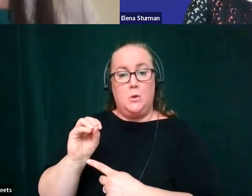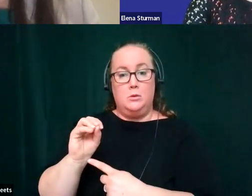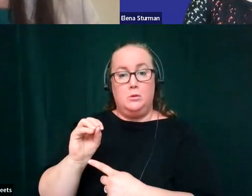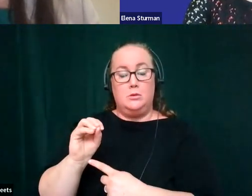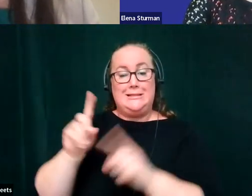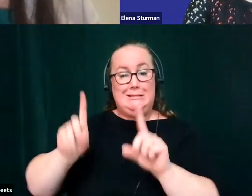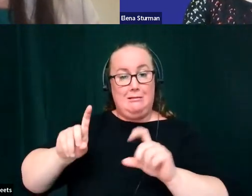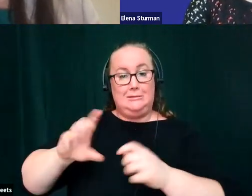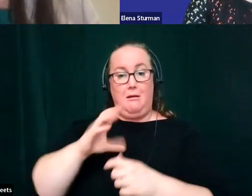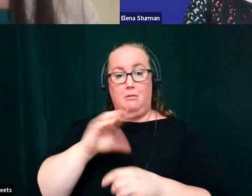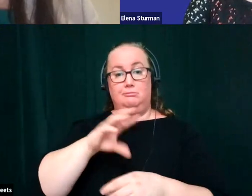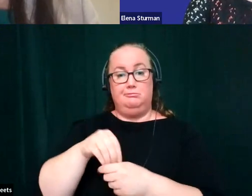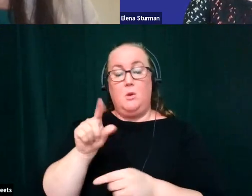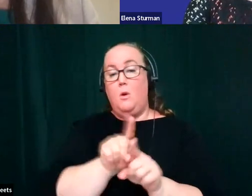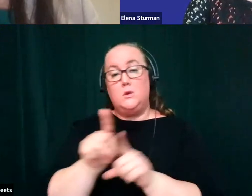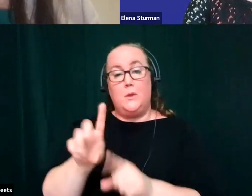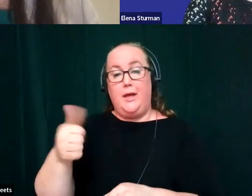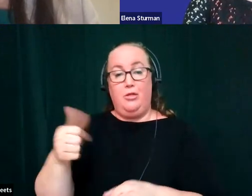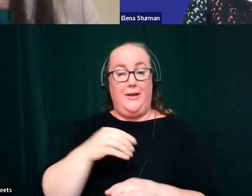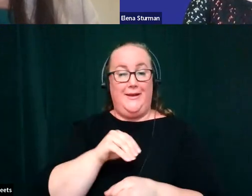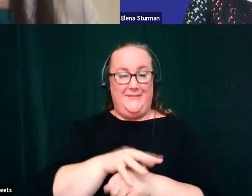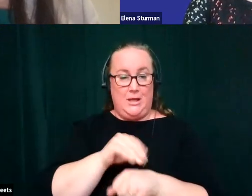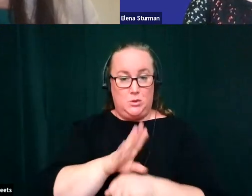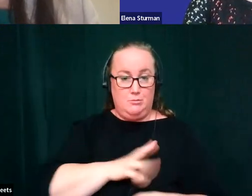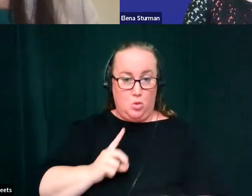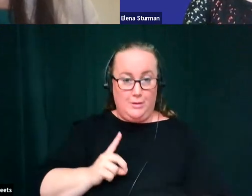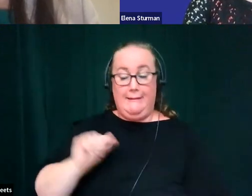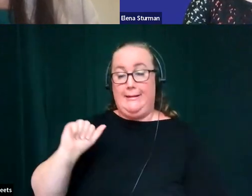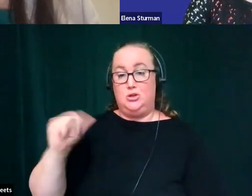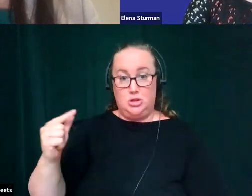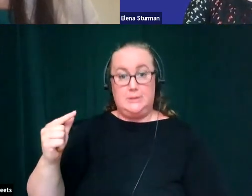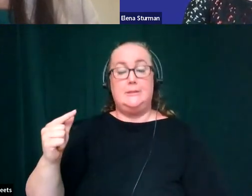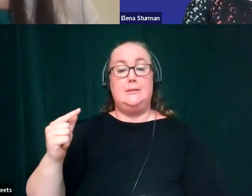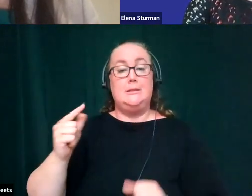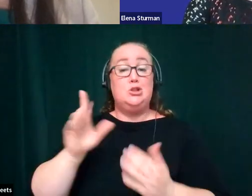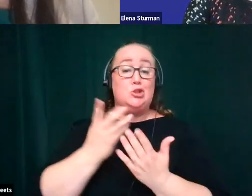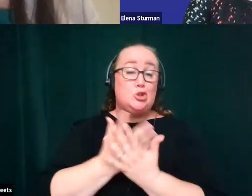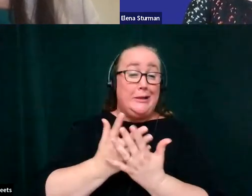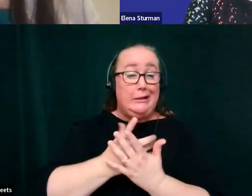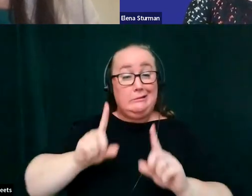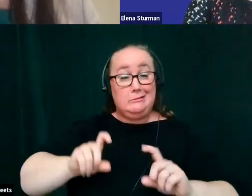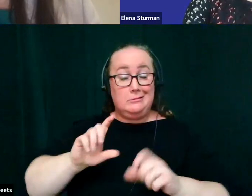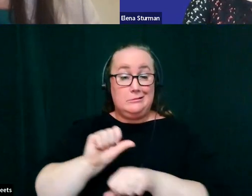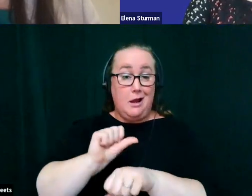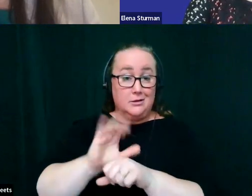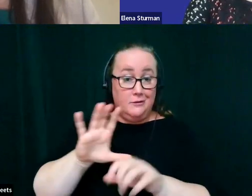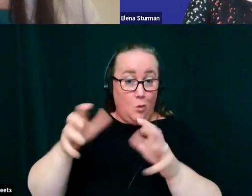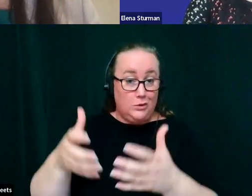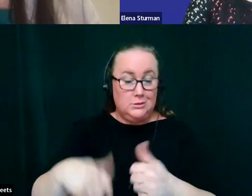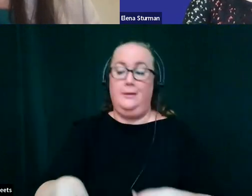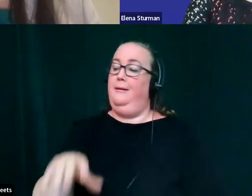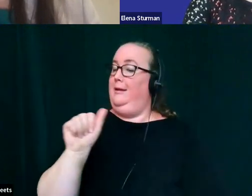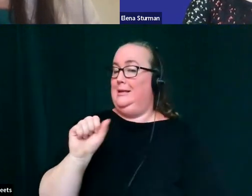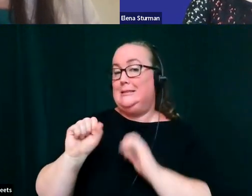Association Associate Advisory Board, AGS Glaucoma Screening Task Force, the ASCRS Young